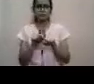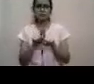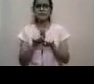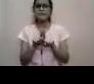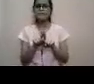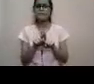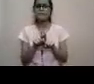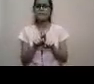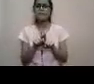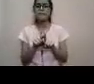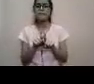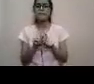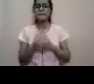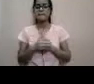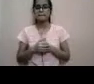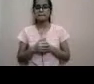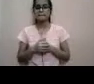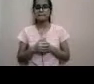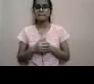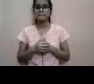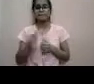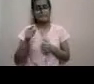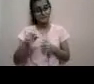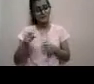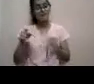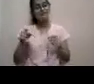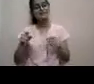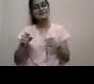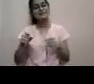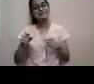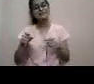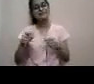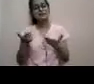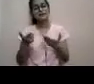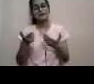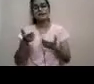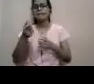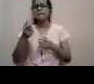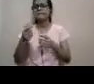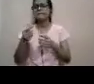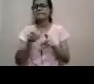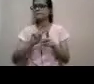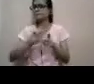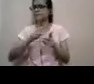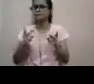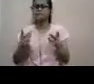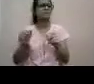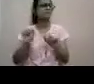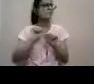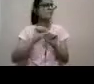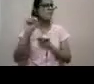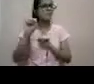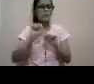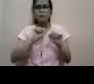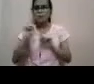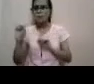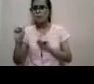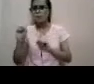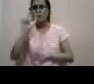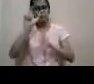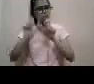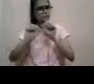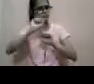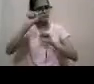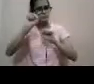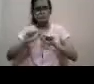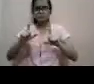it. In respecting what the person would want for herself, then, to provide care is